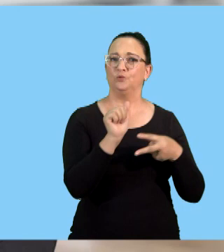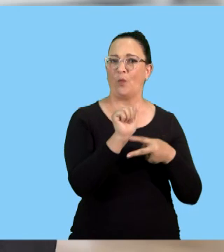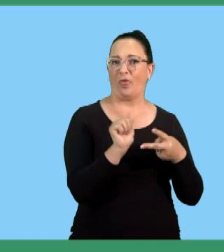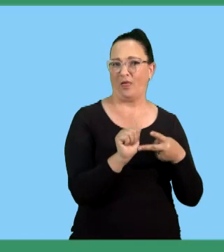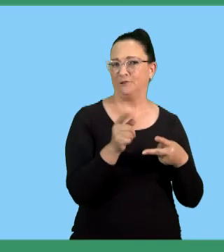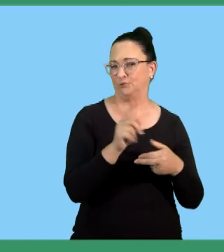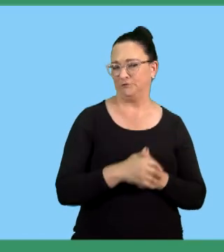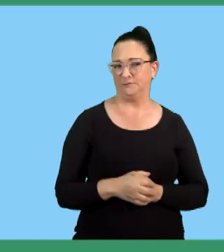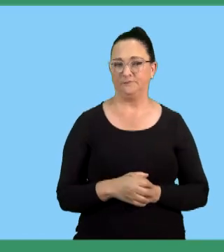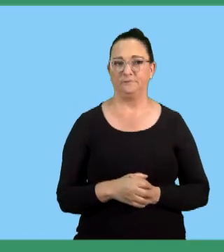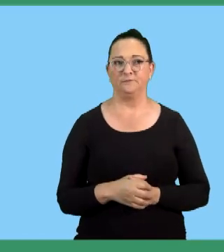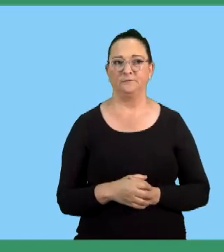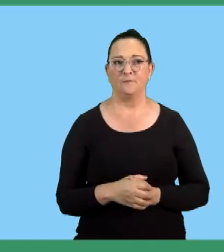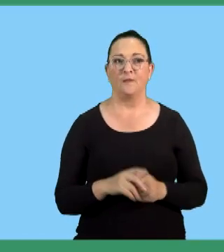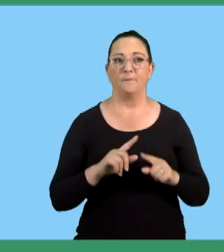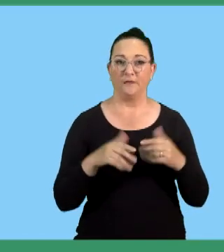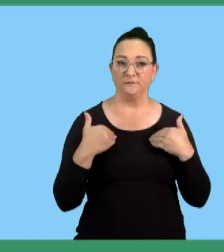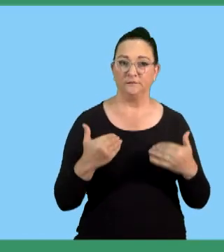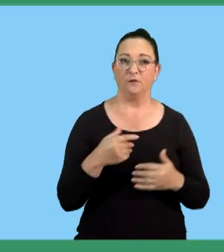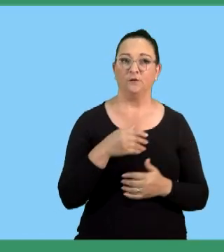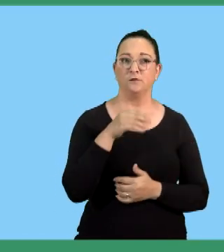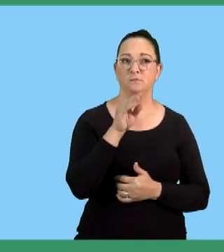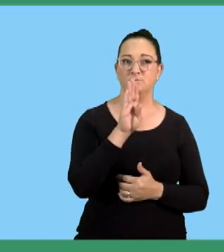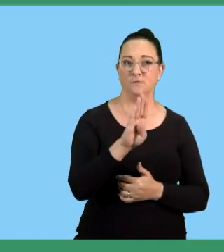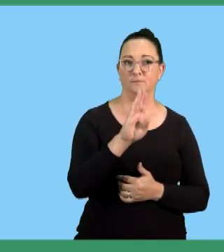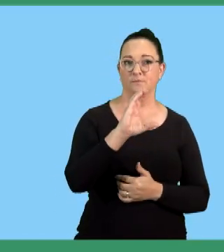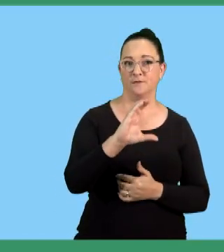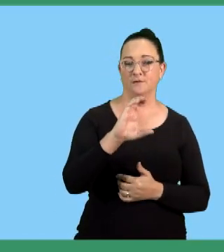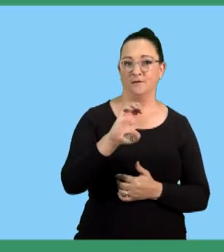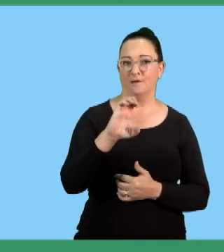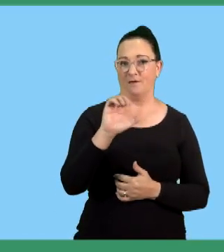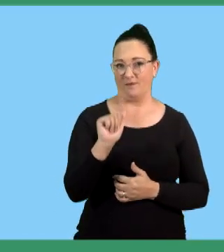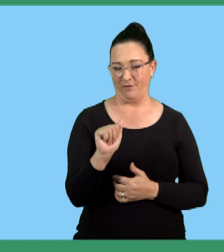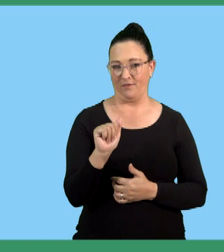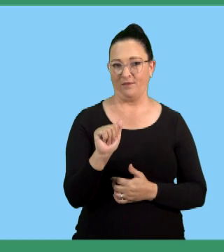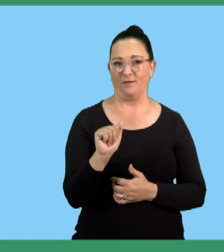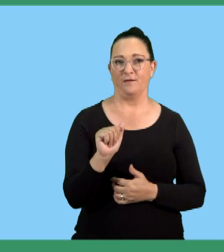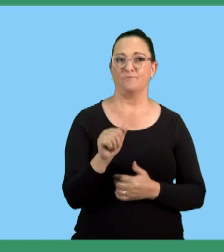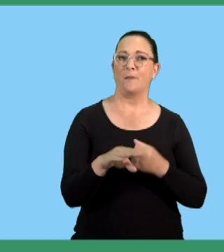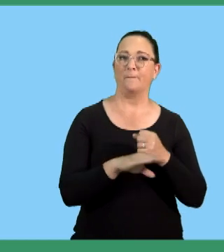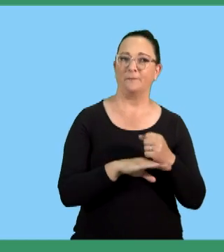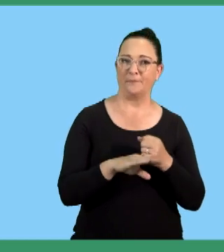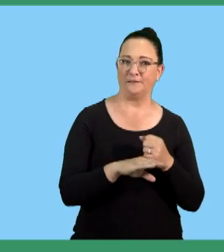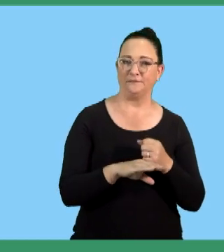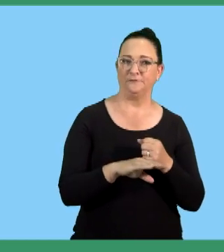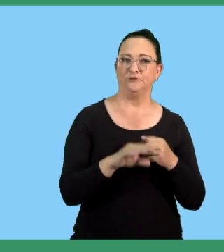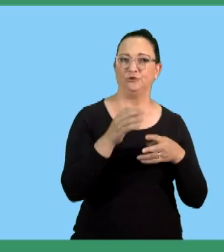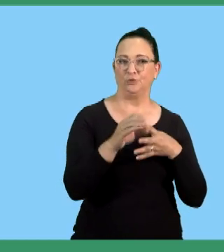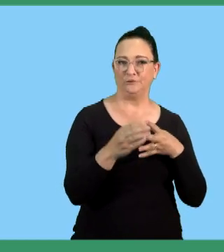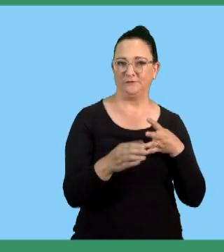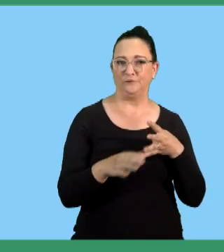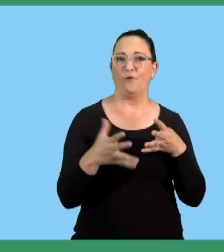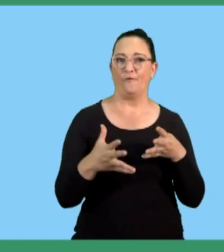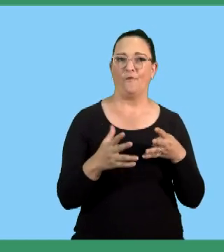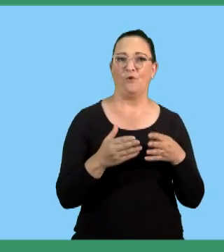legislation? So now we're starting off with the BCA, the Basic Conditions of Employment Act. So what